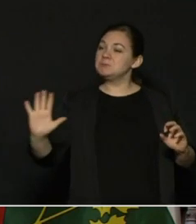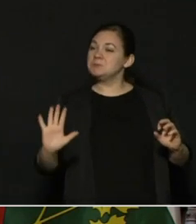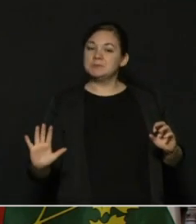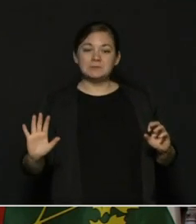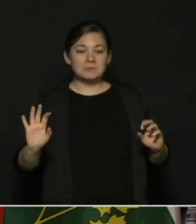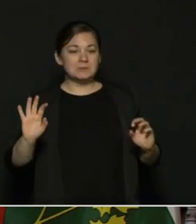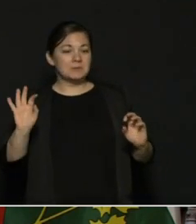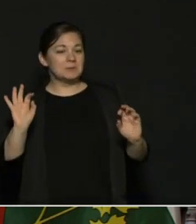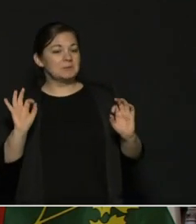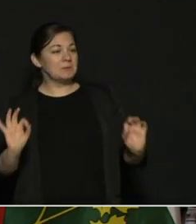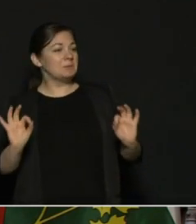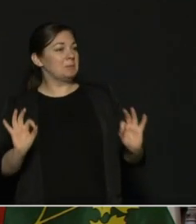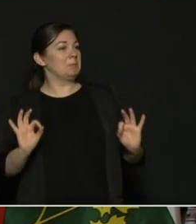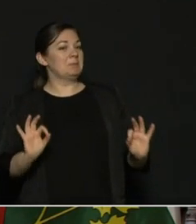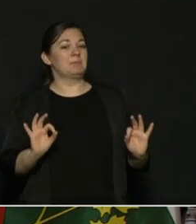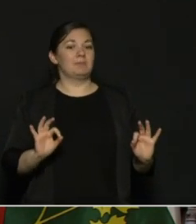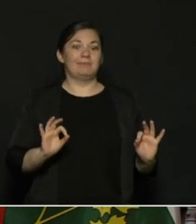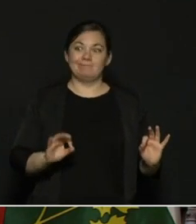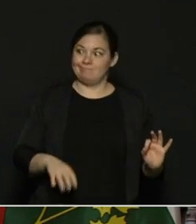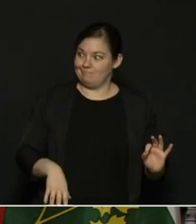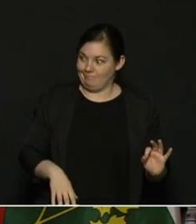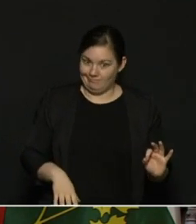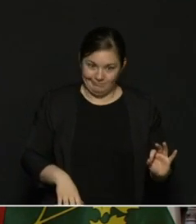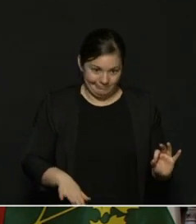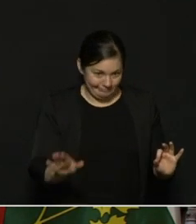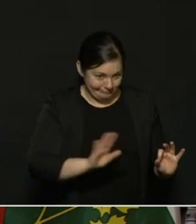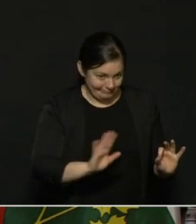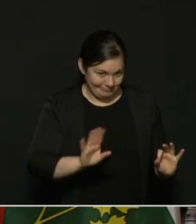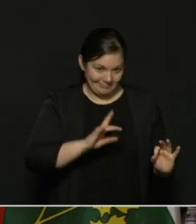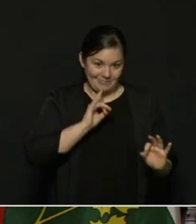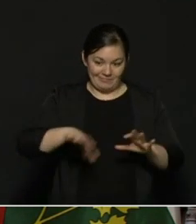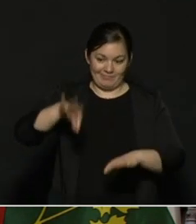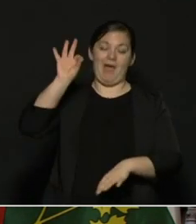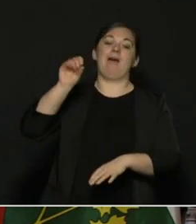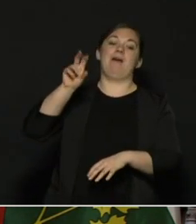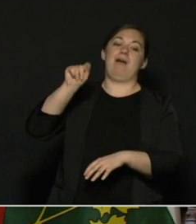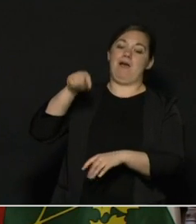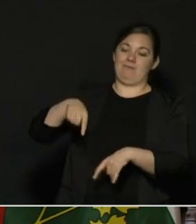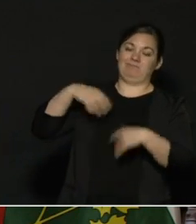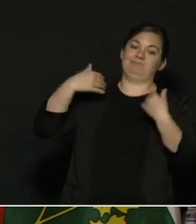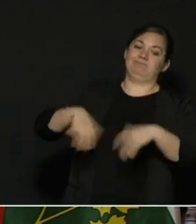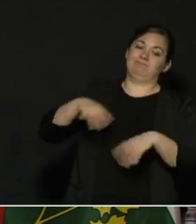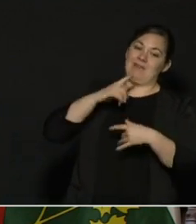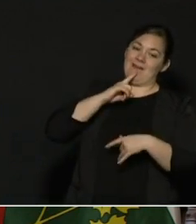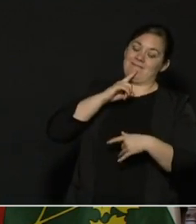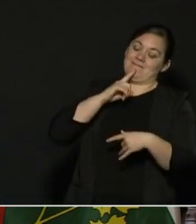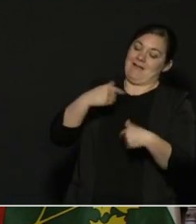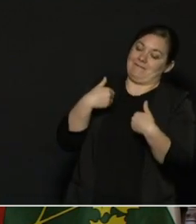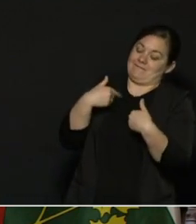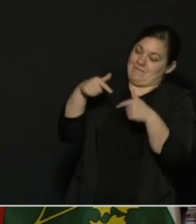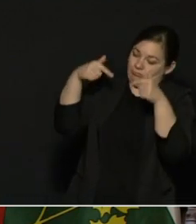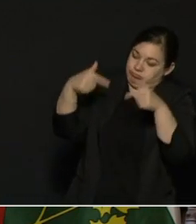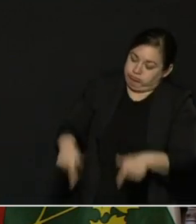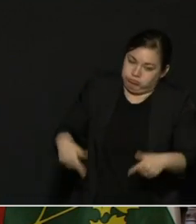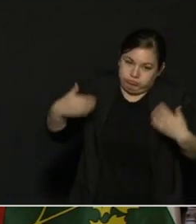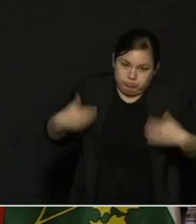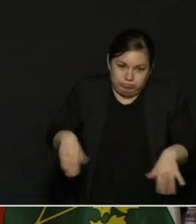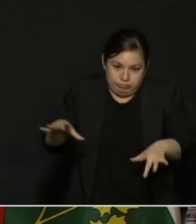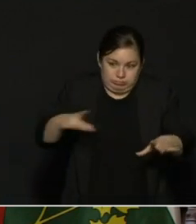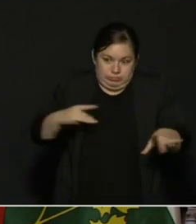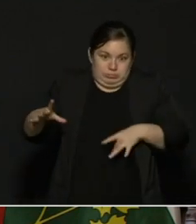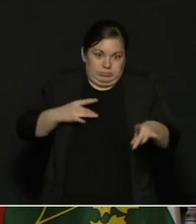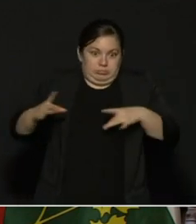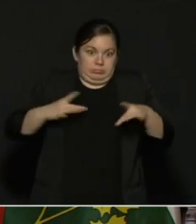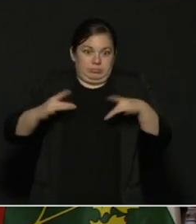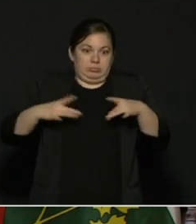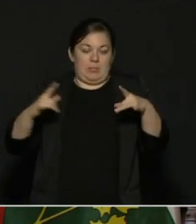non-infectious area, but obviously it was, as we found out later. And so that large influx started bringing a whole bunch of cases back in